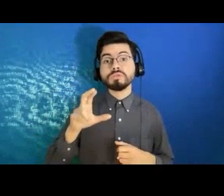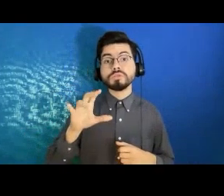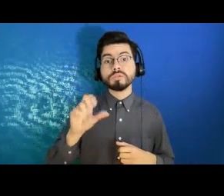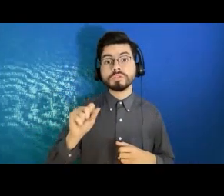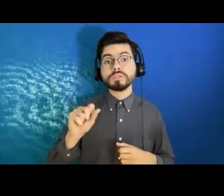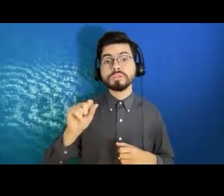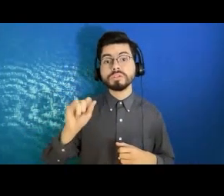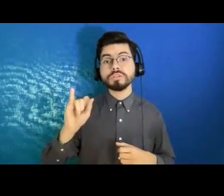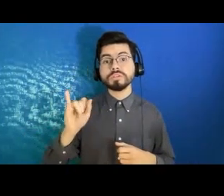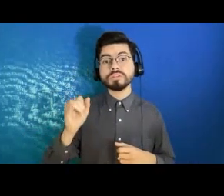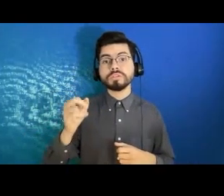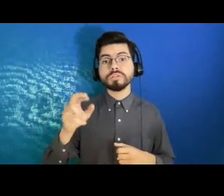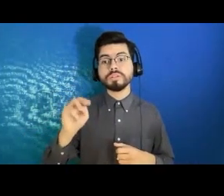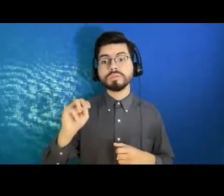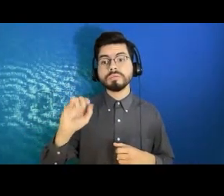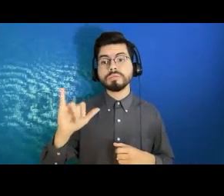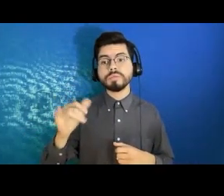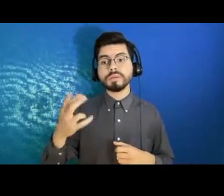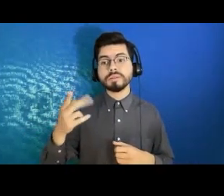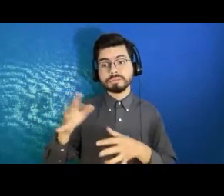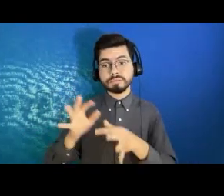So.